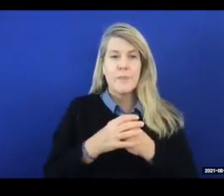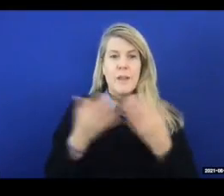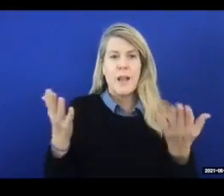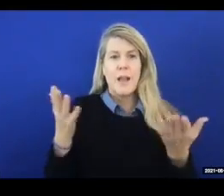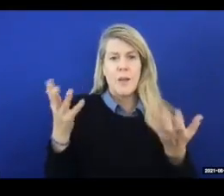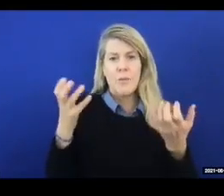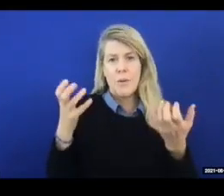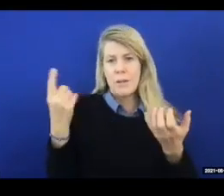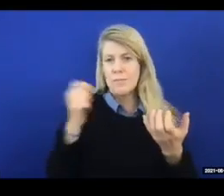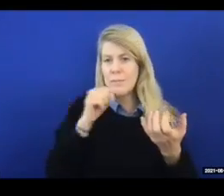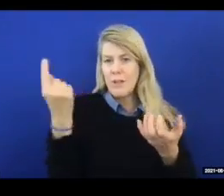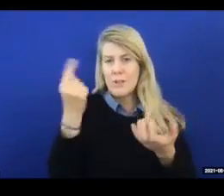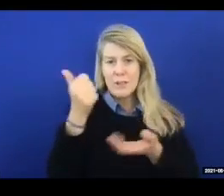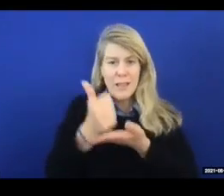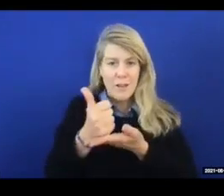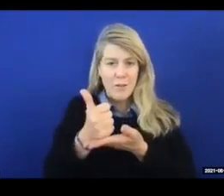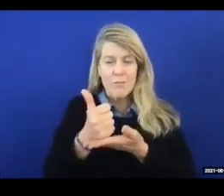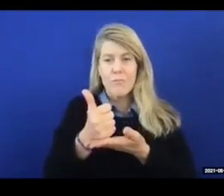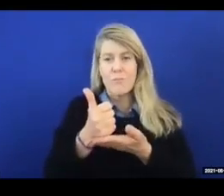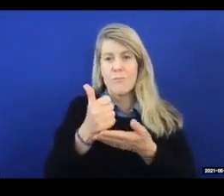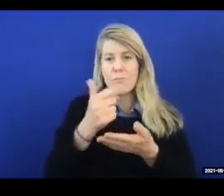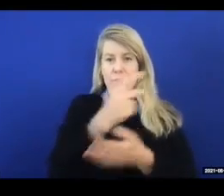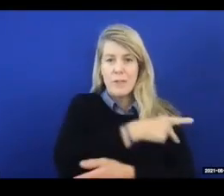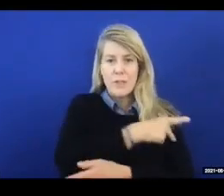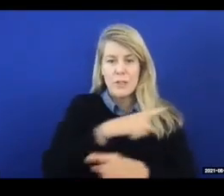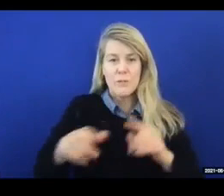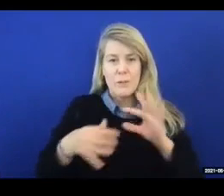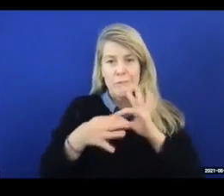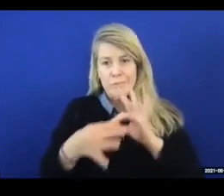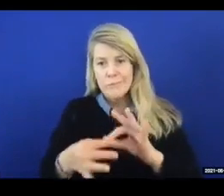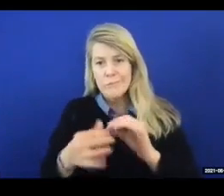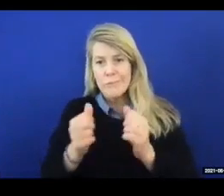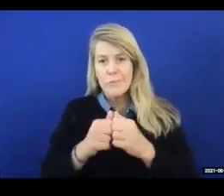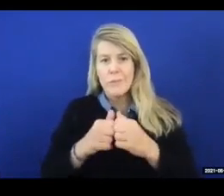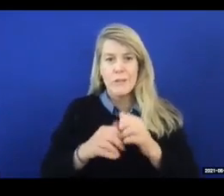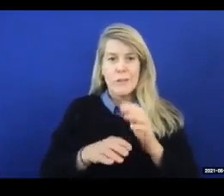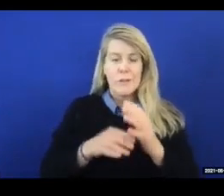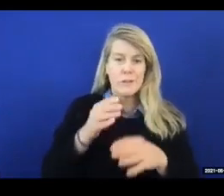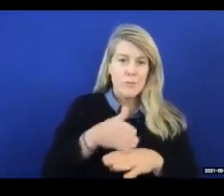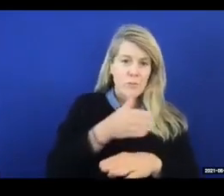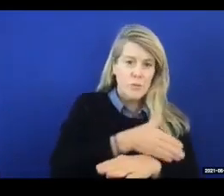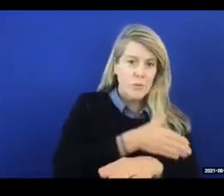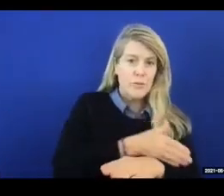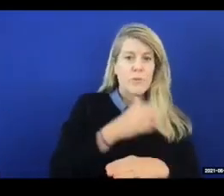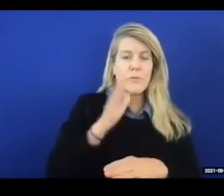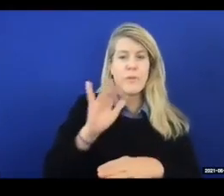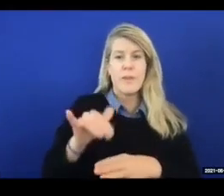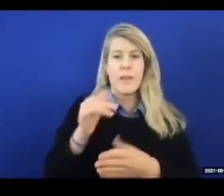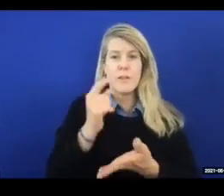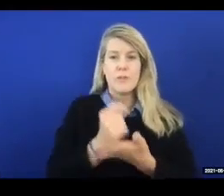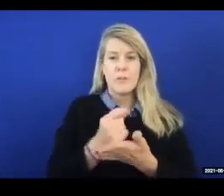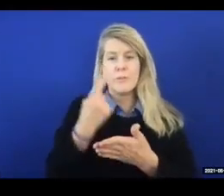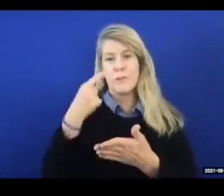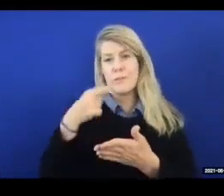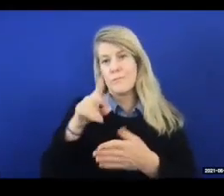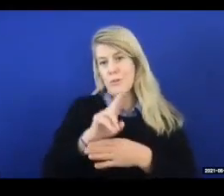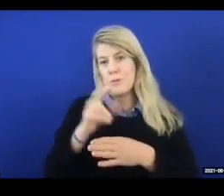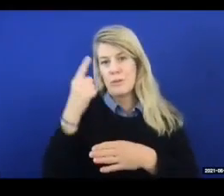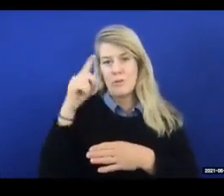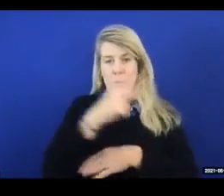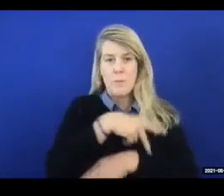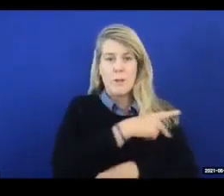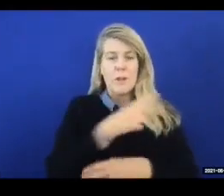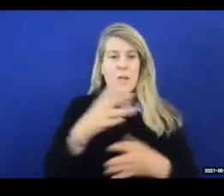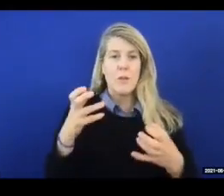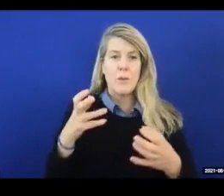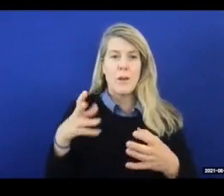not just helping and treating patients, but you're also connected to the process of improving those treatments you're doing on patients. I definitely hope to participate